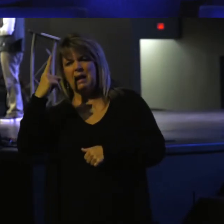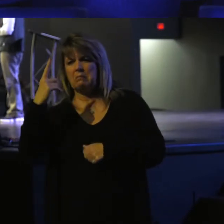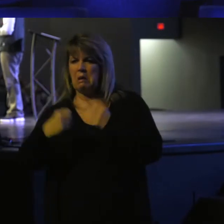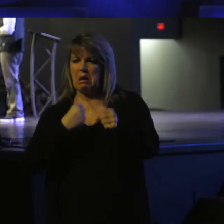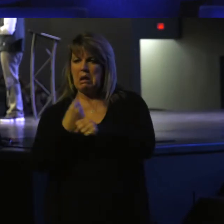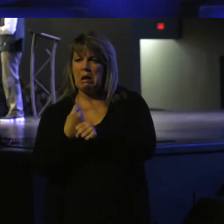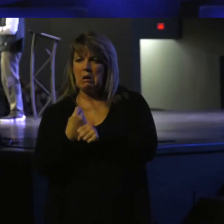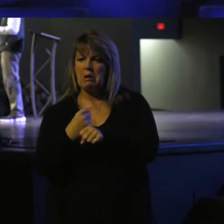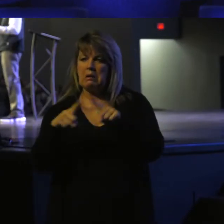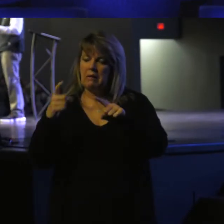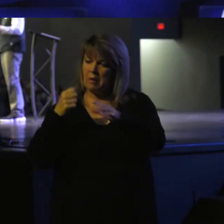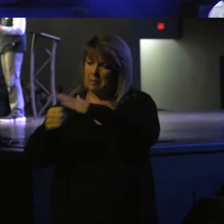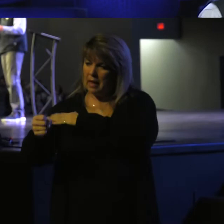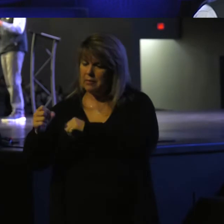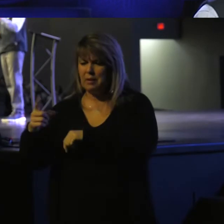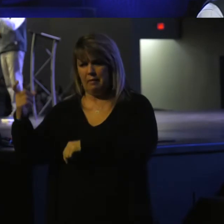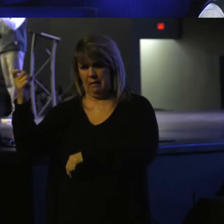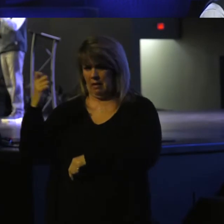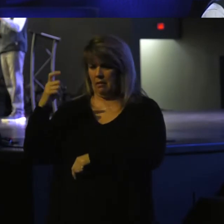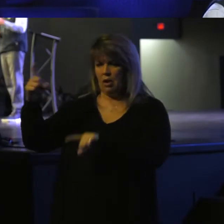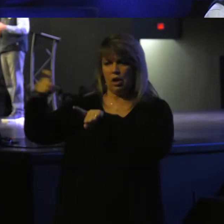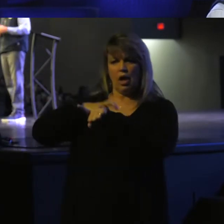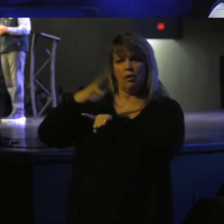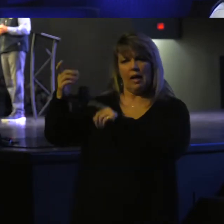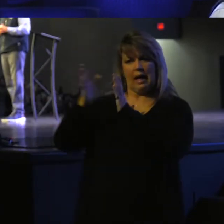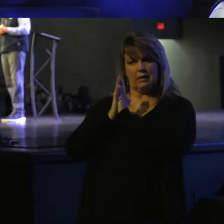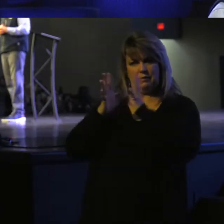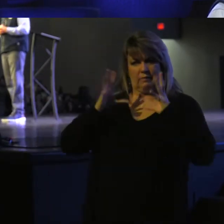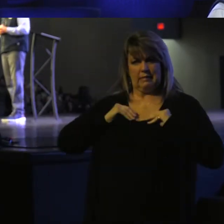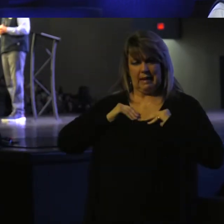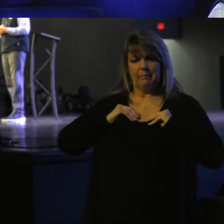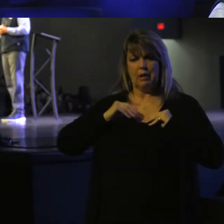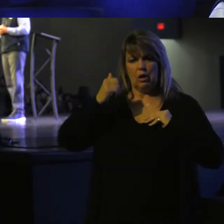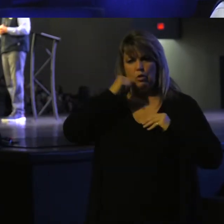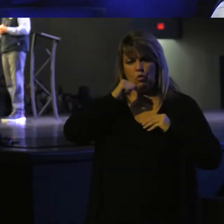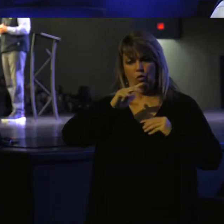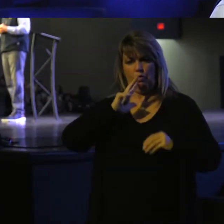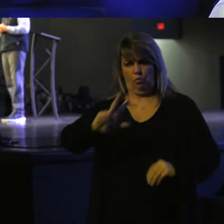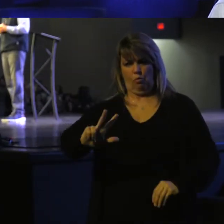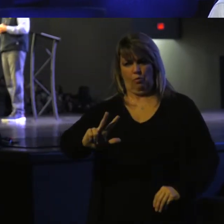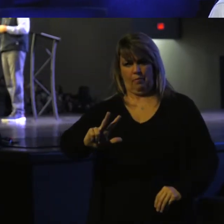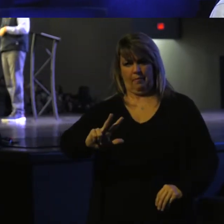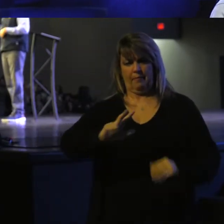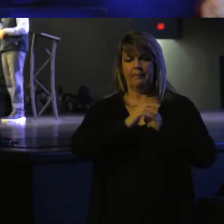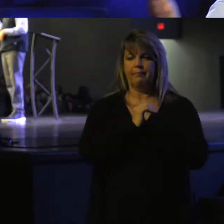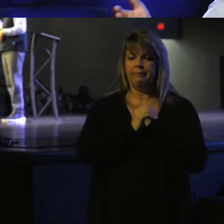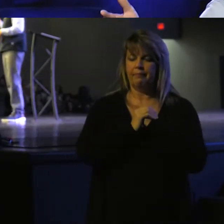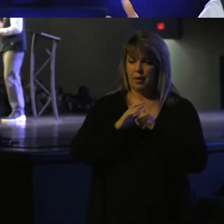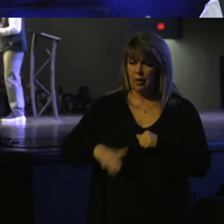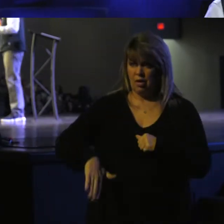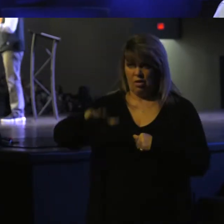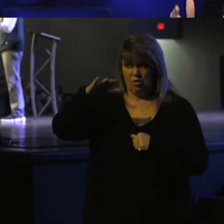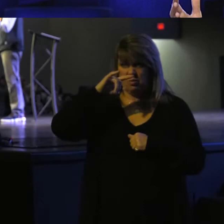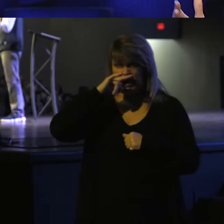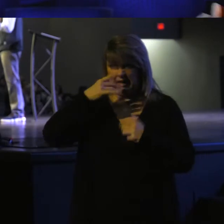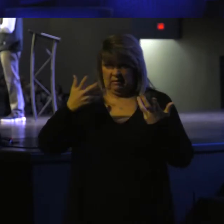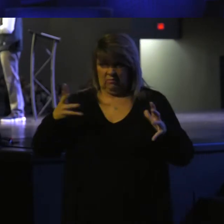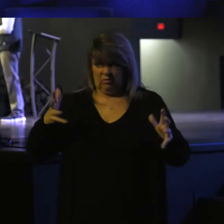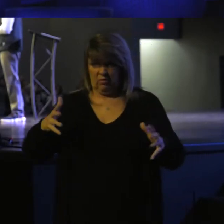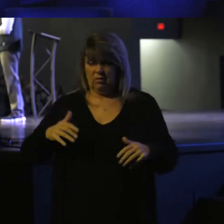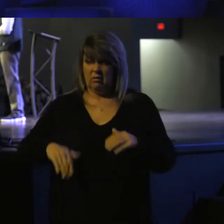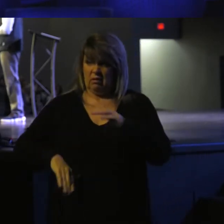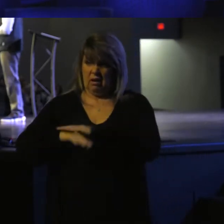different placement. They called and asked us if we would take a 3-year-old little girl. We had raised 3 kids through